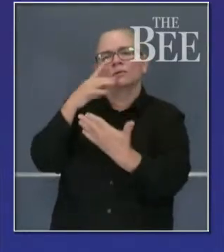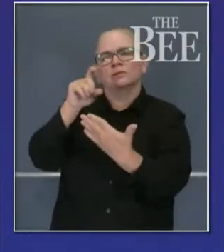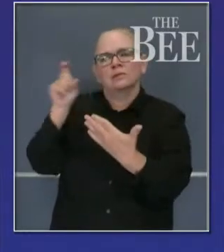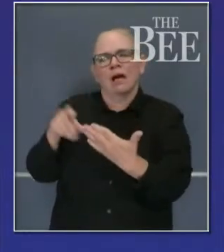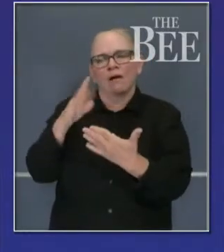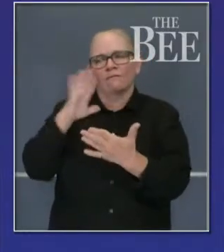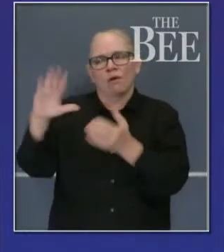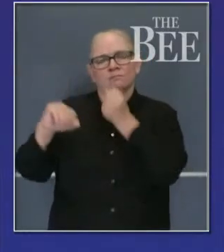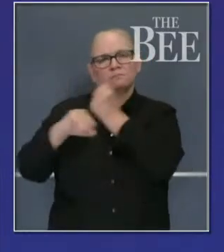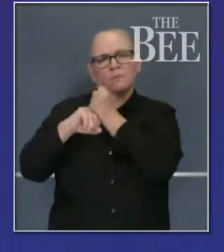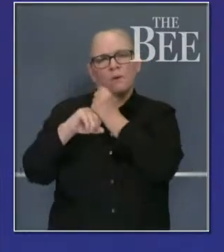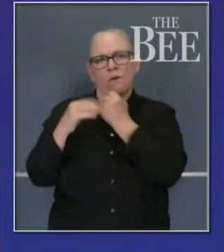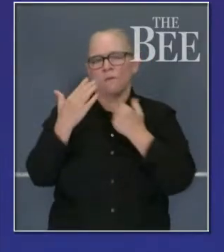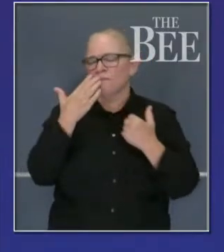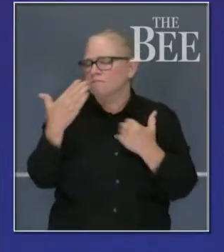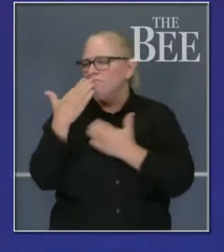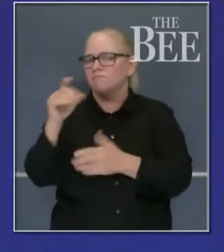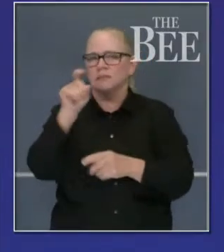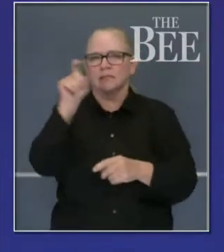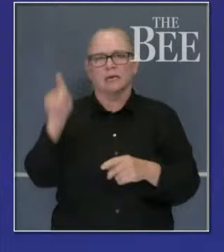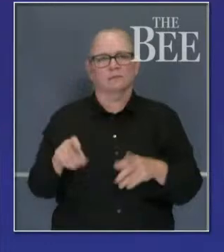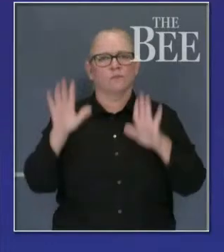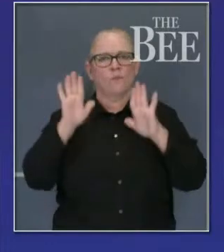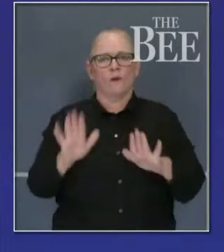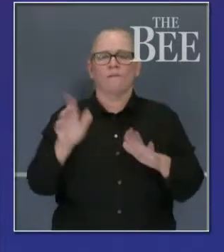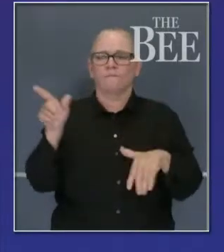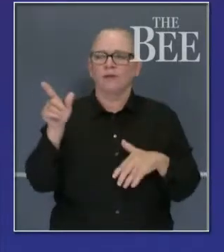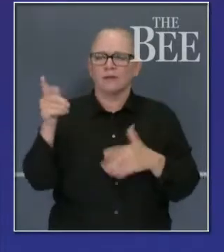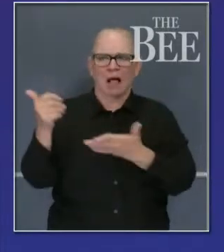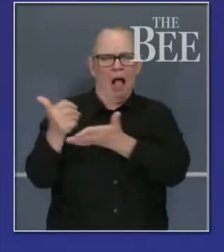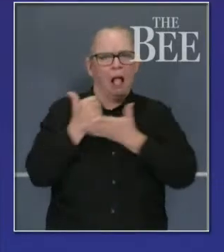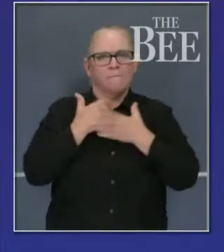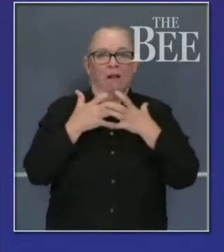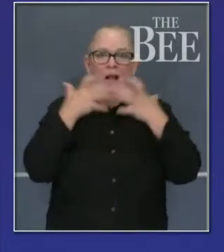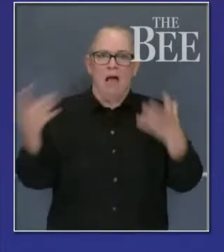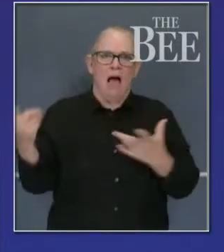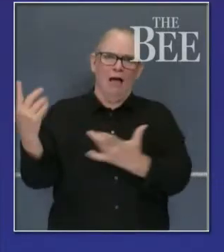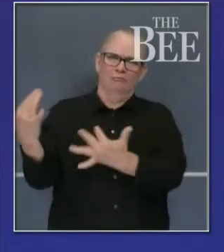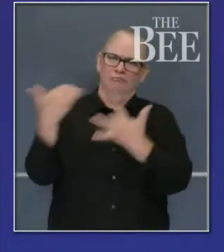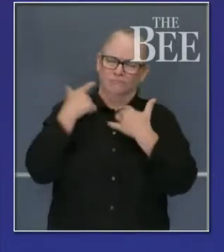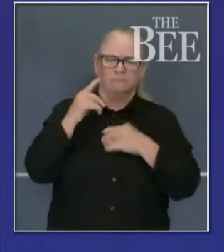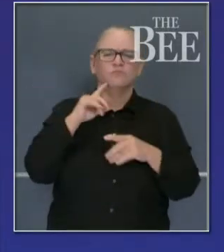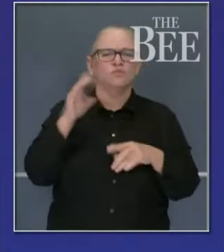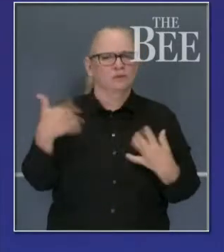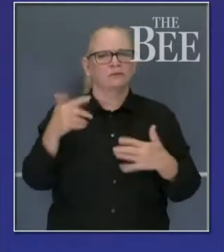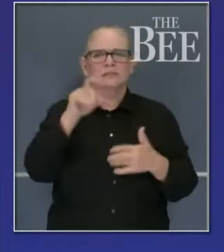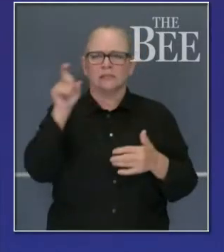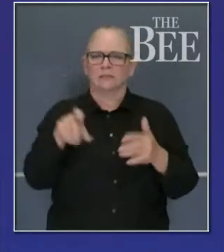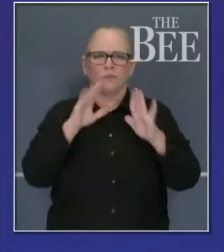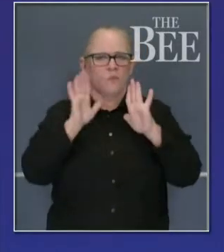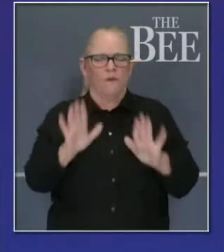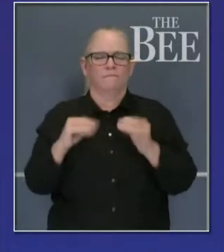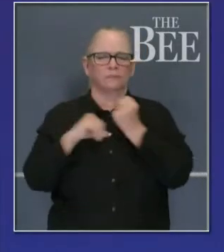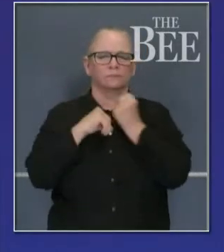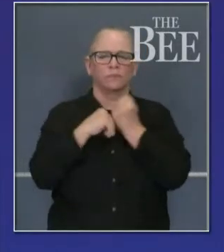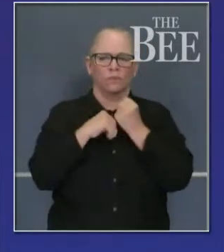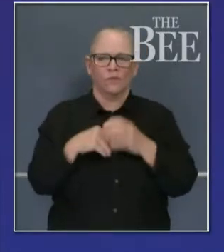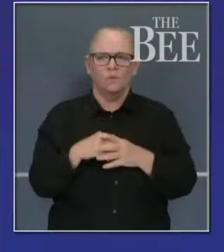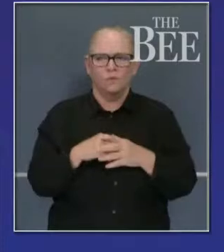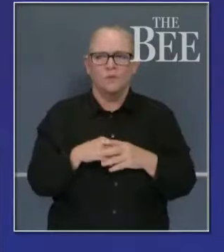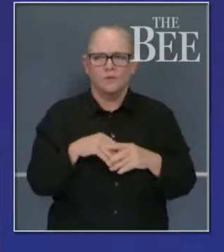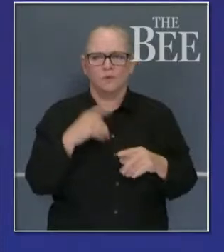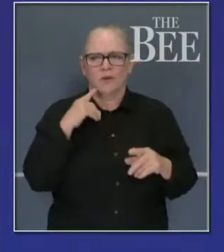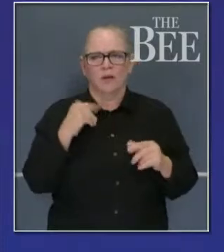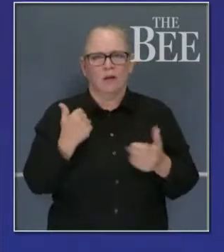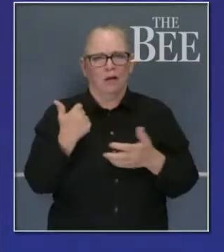support. He has been incredibly responsive for now months here in this state, but in particular is really helping us with